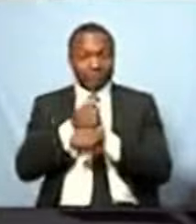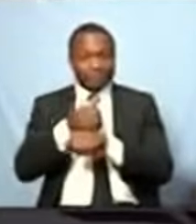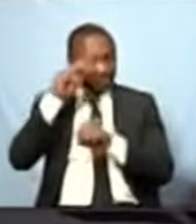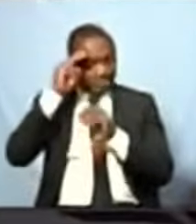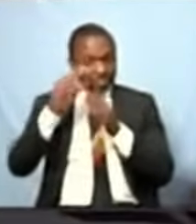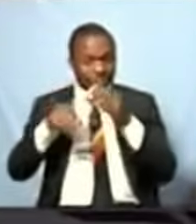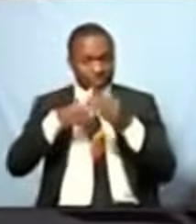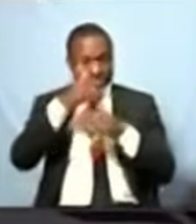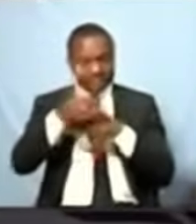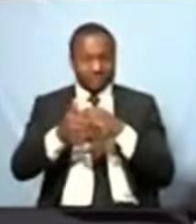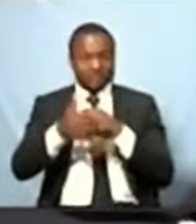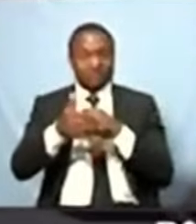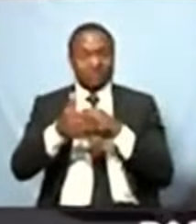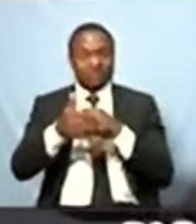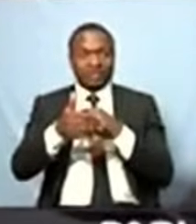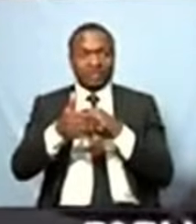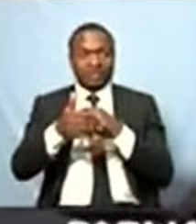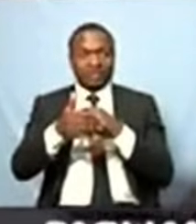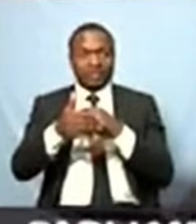from outside